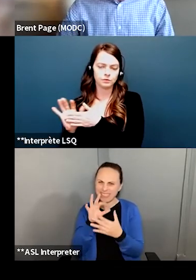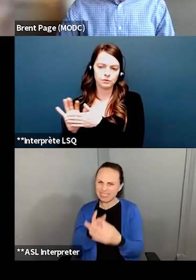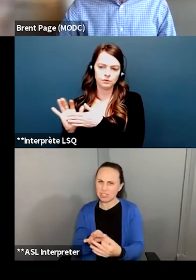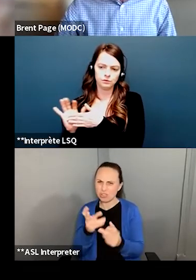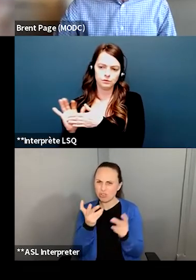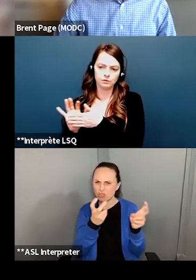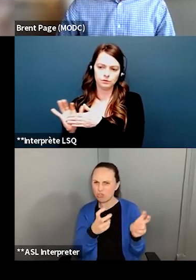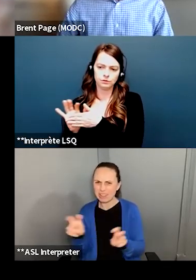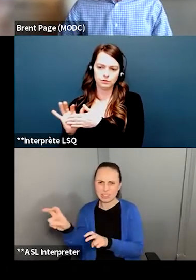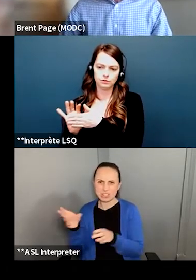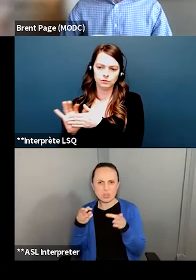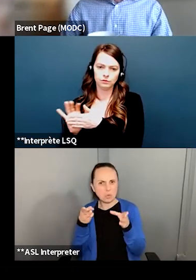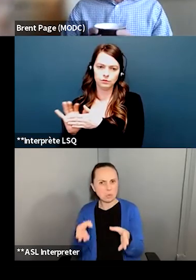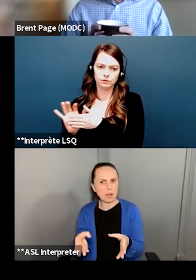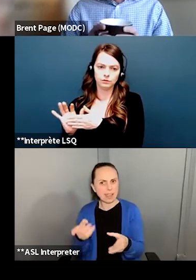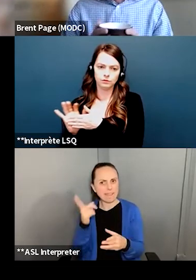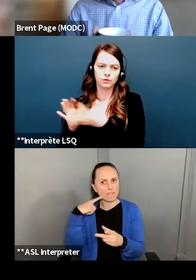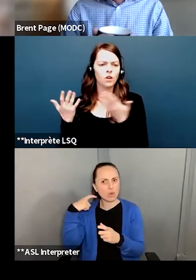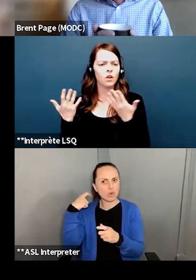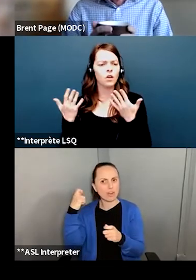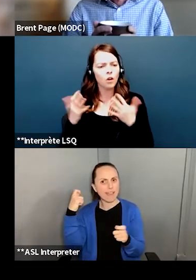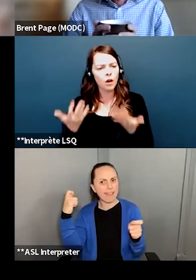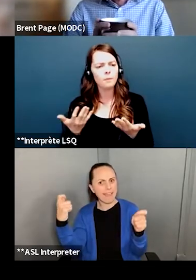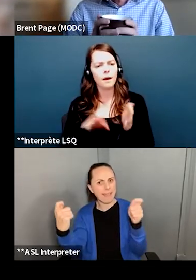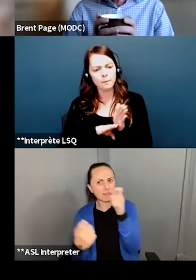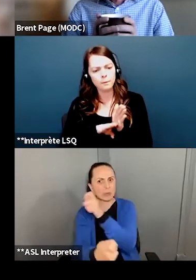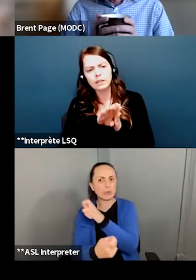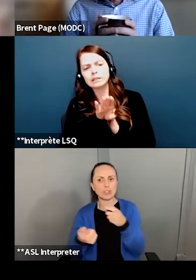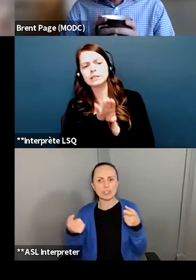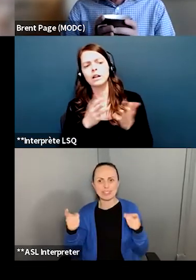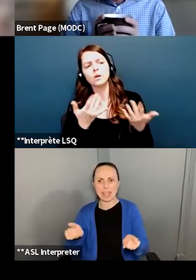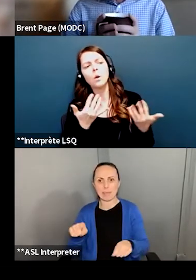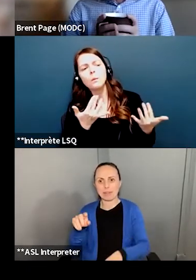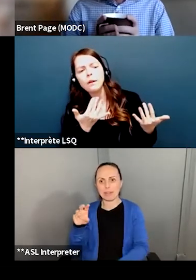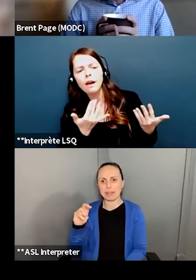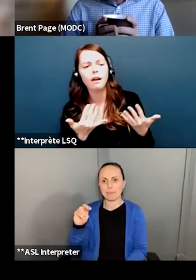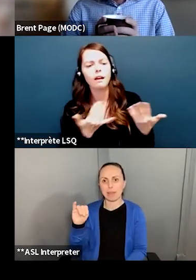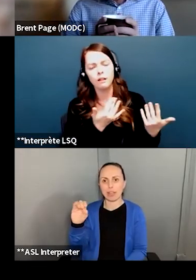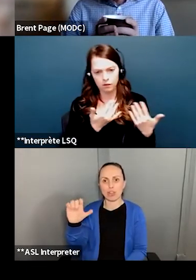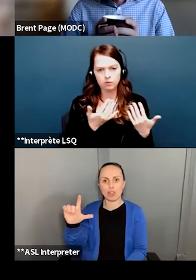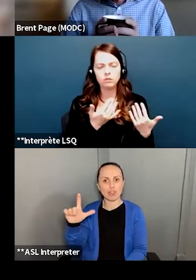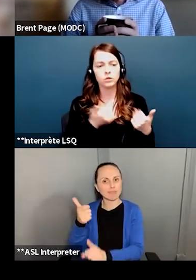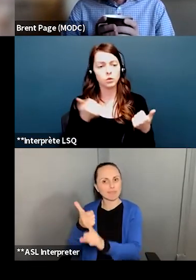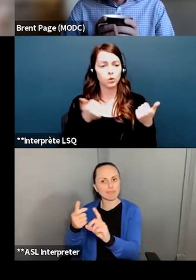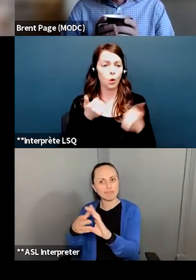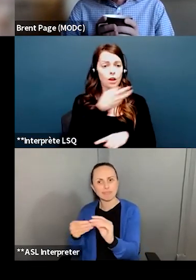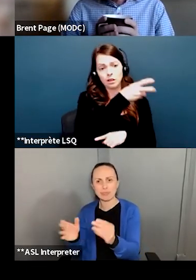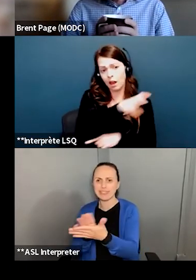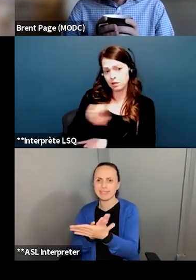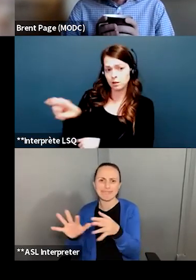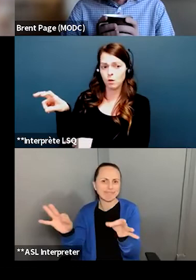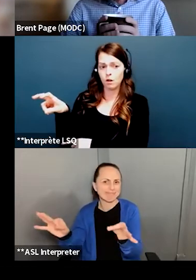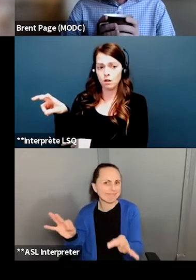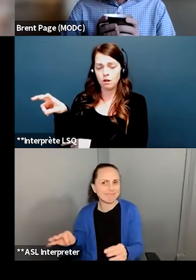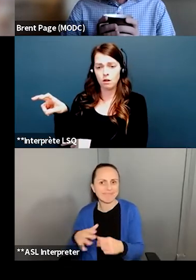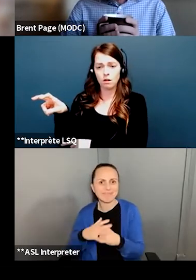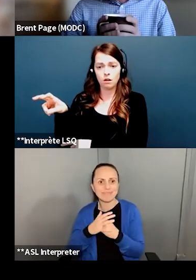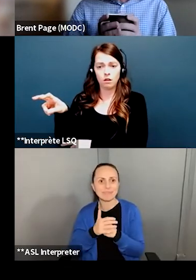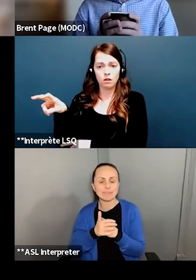transitional nature of this evolution that Michael had talked about so eloquently.